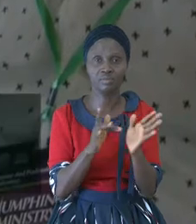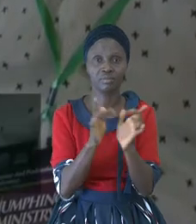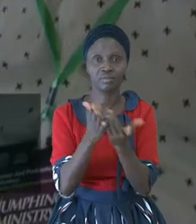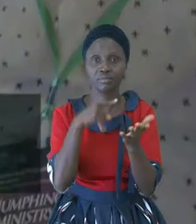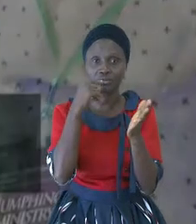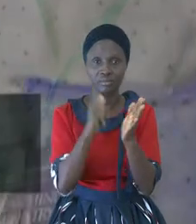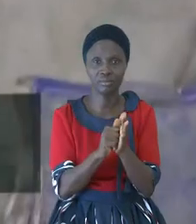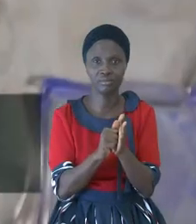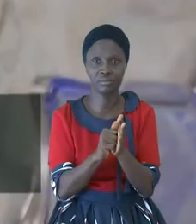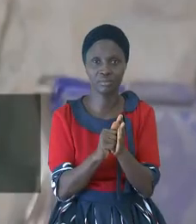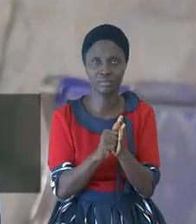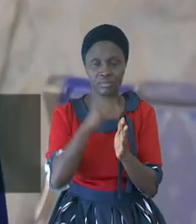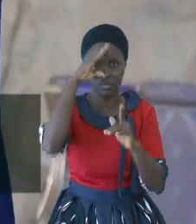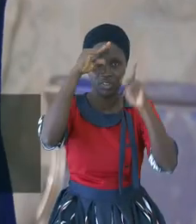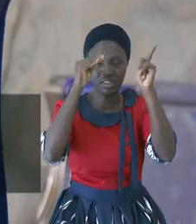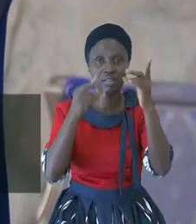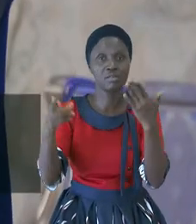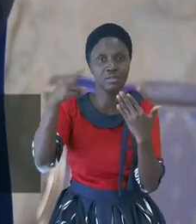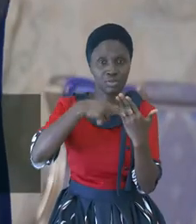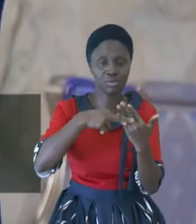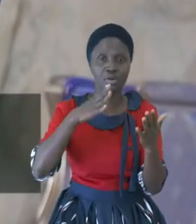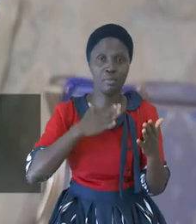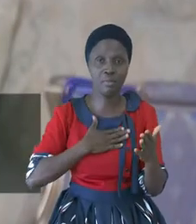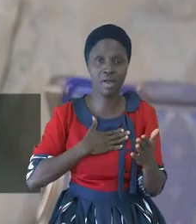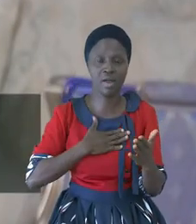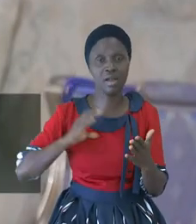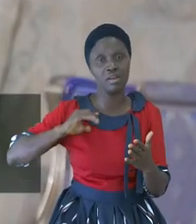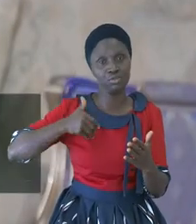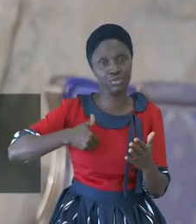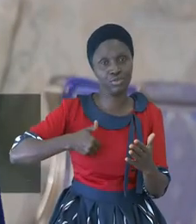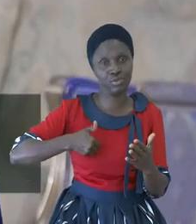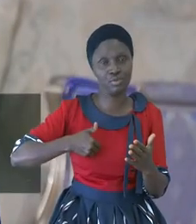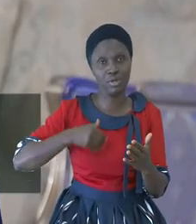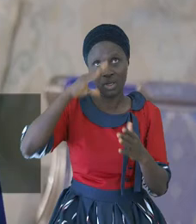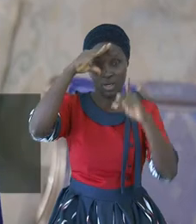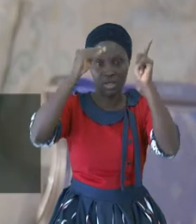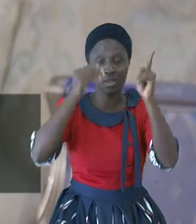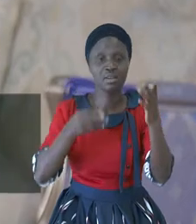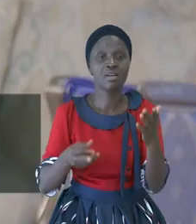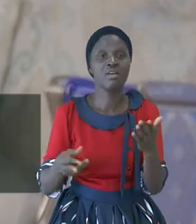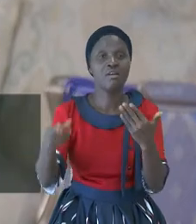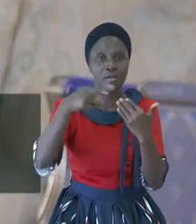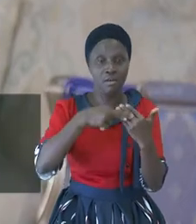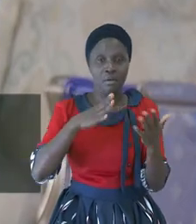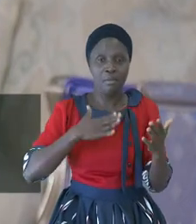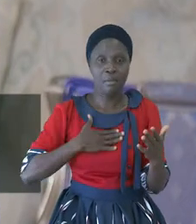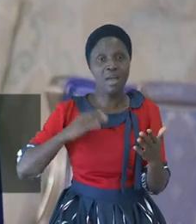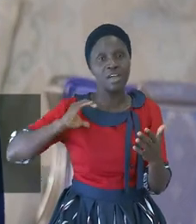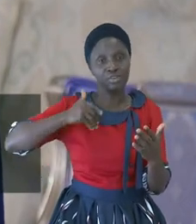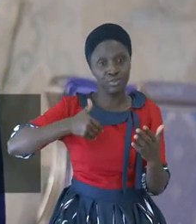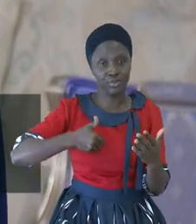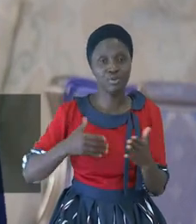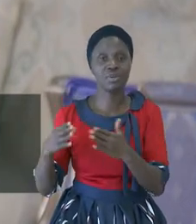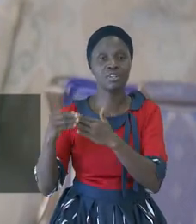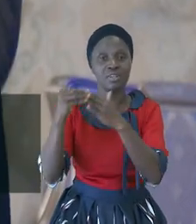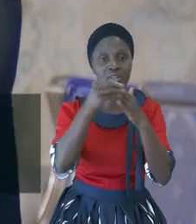he restoreth my soul. He restoreth my soul. He leadeth me in the path